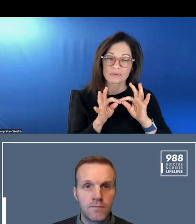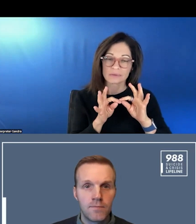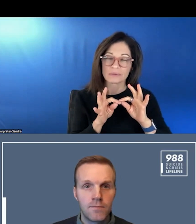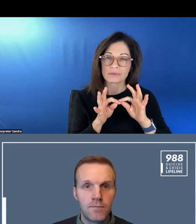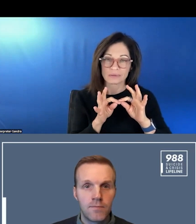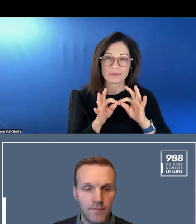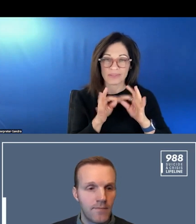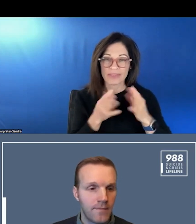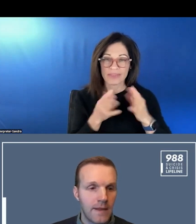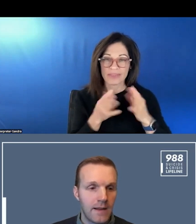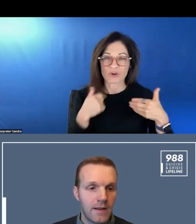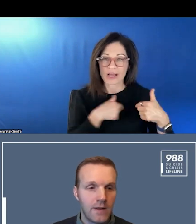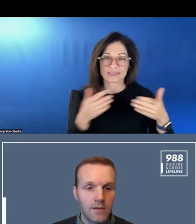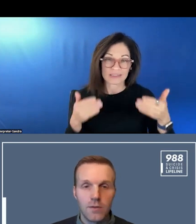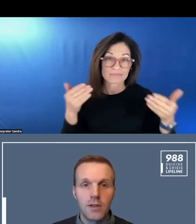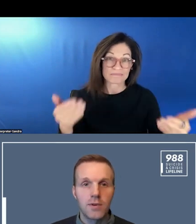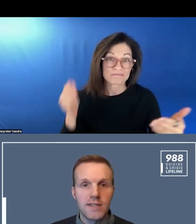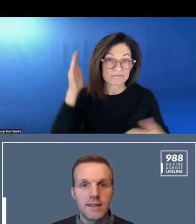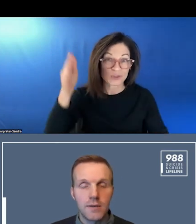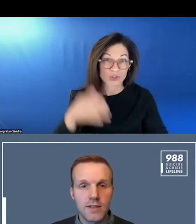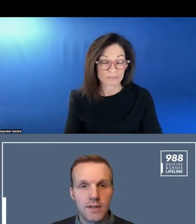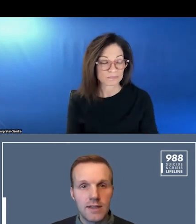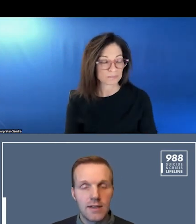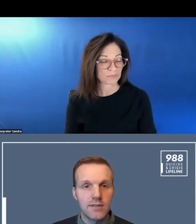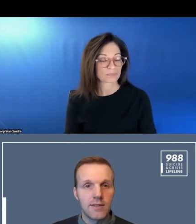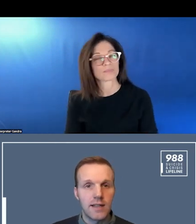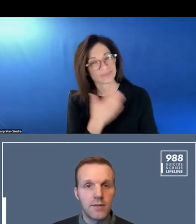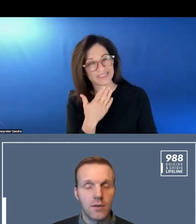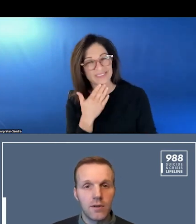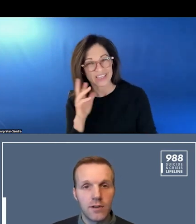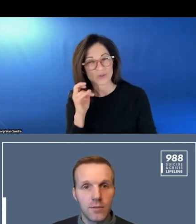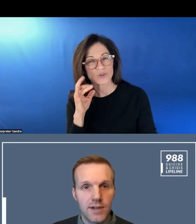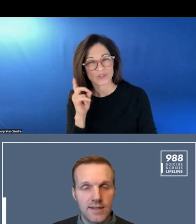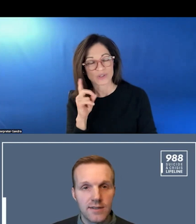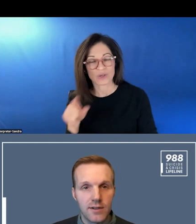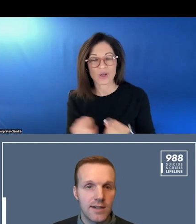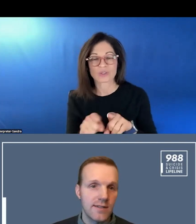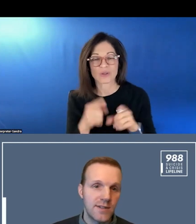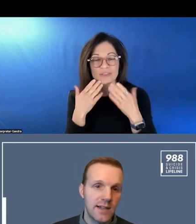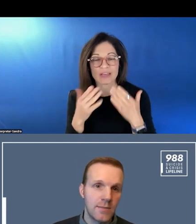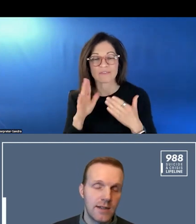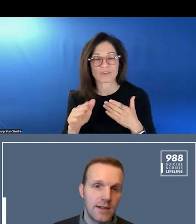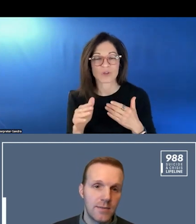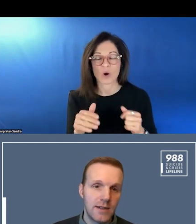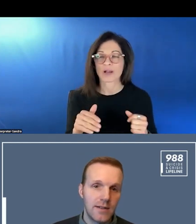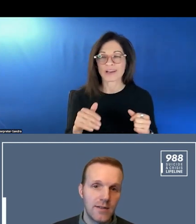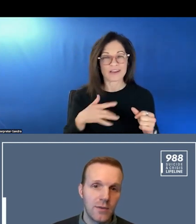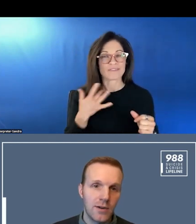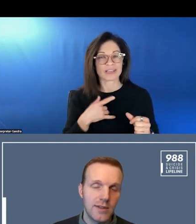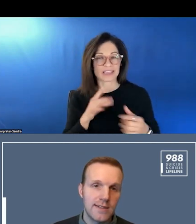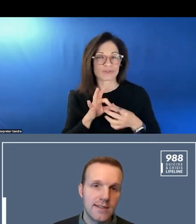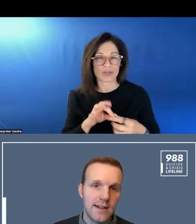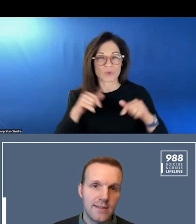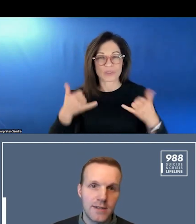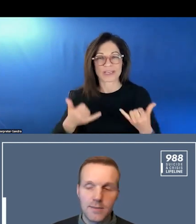for us moving forward. Really appreciate that, Richard, and also thank you for your impressions of the Crisis Jam. If